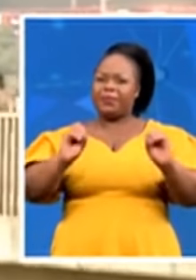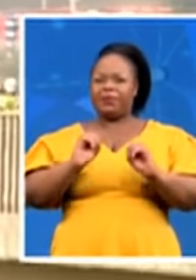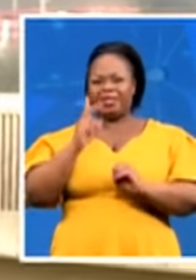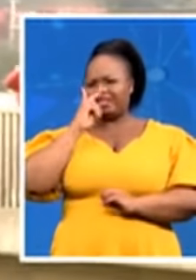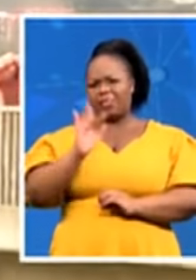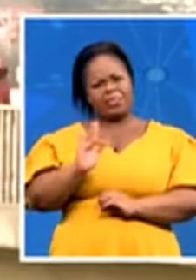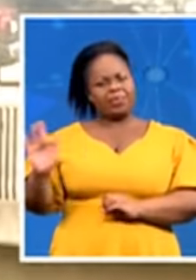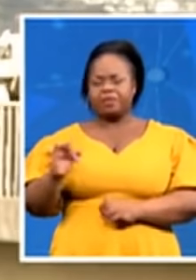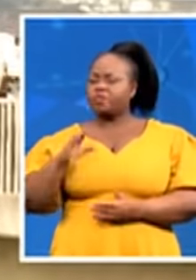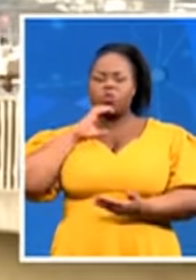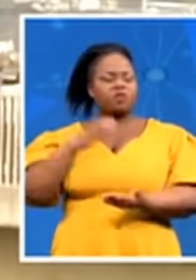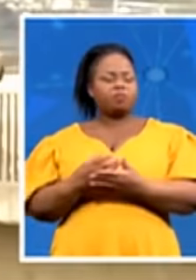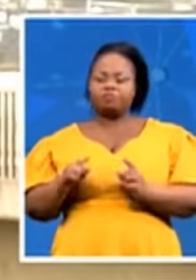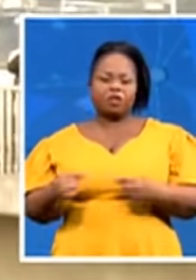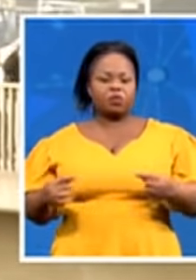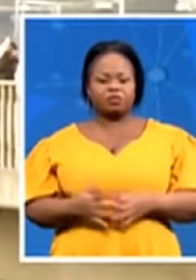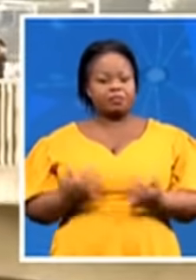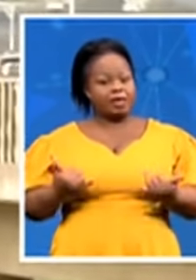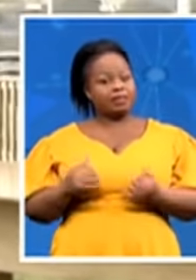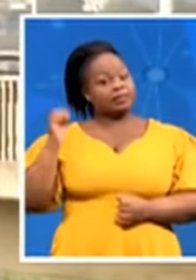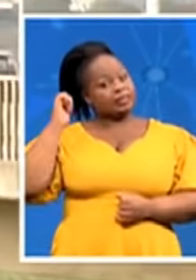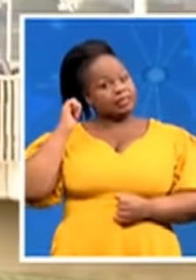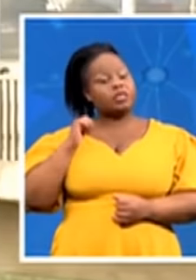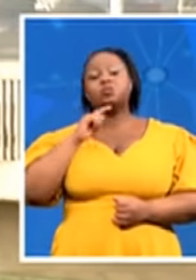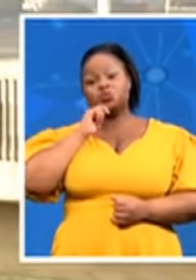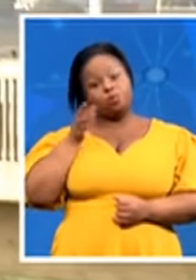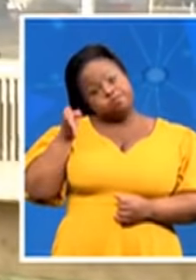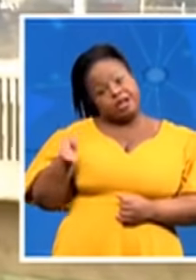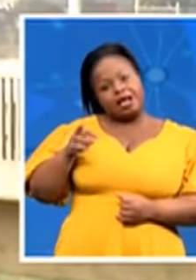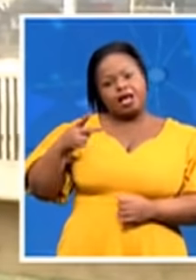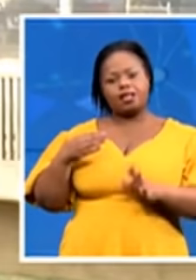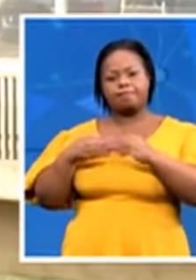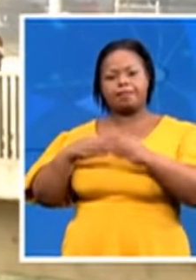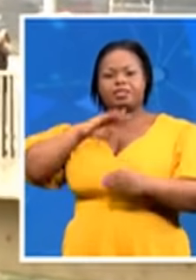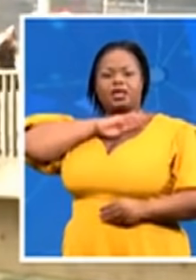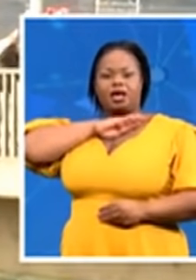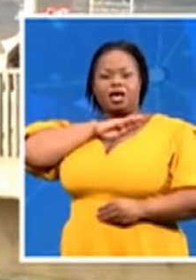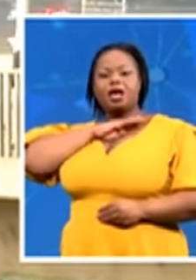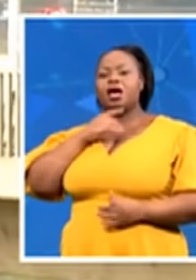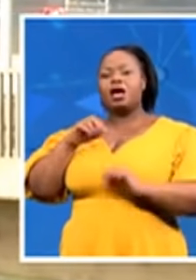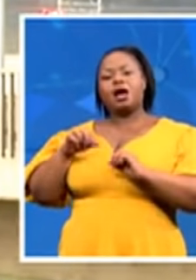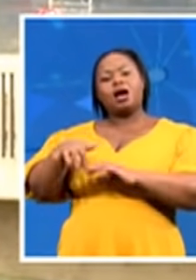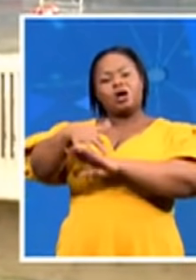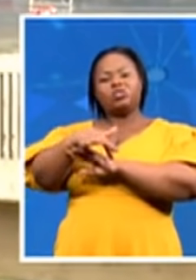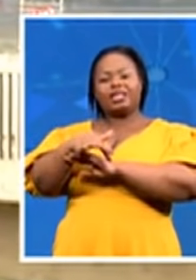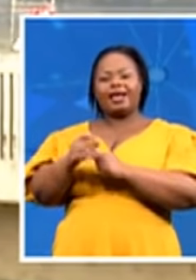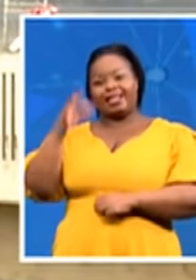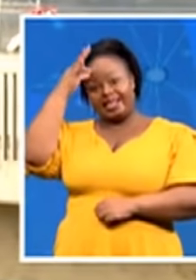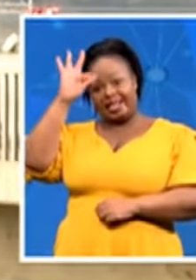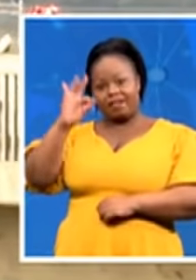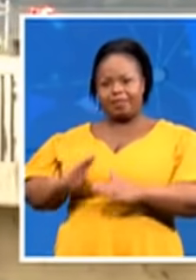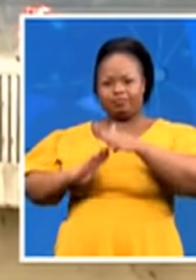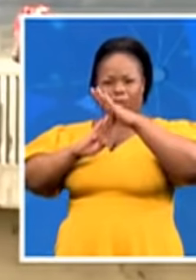did see yesterday was some of the members stationed outside the national key points. We did hear from